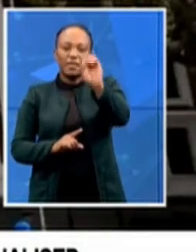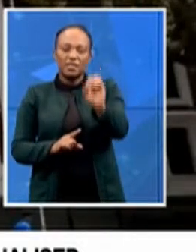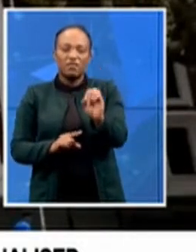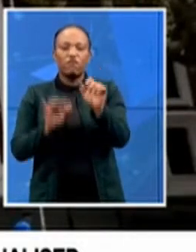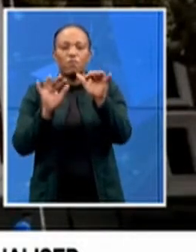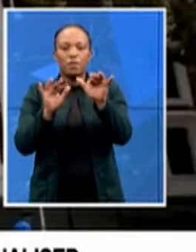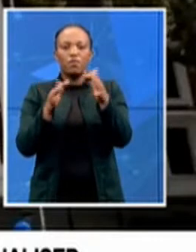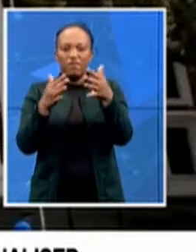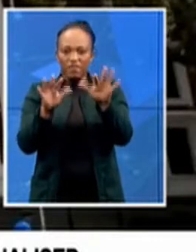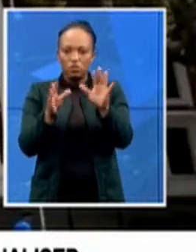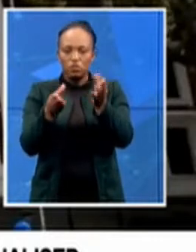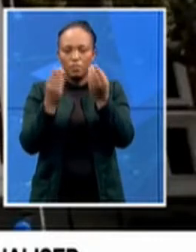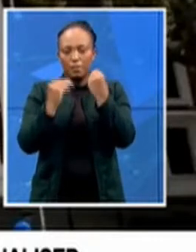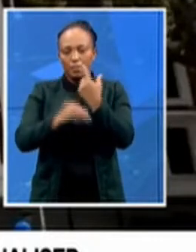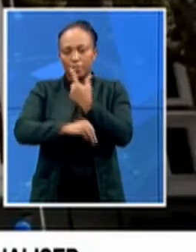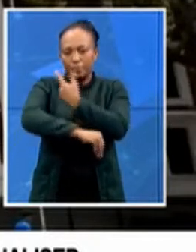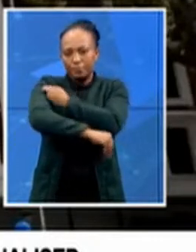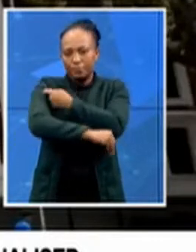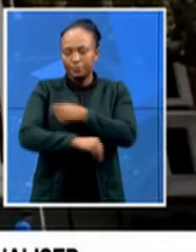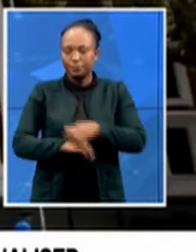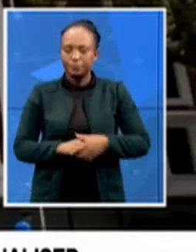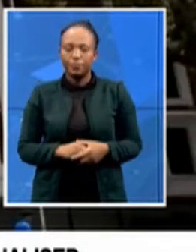remind our people that